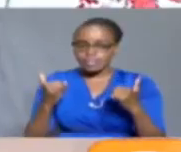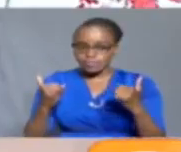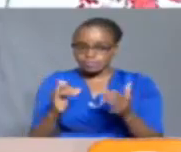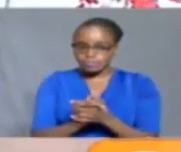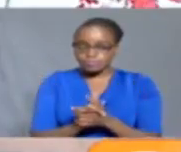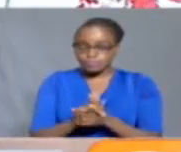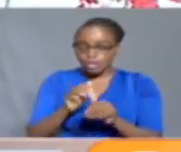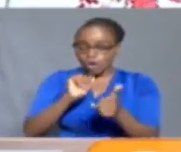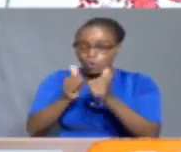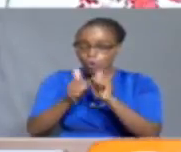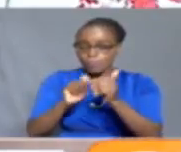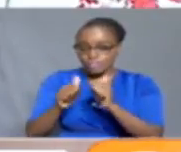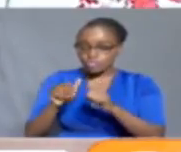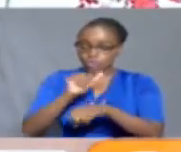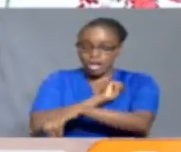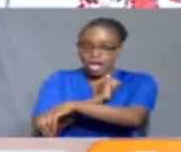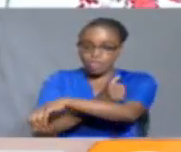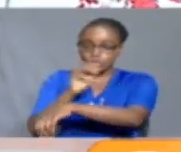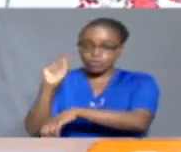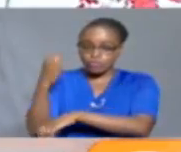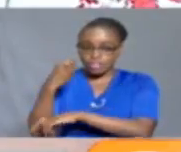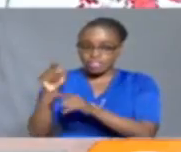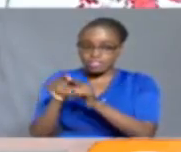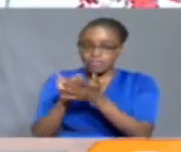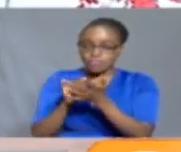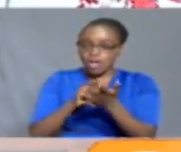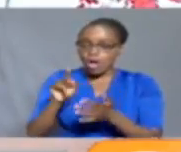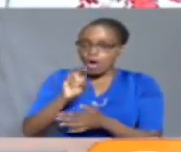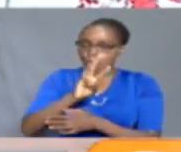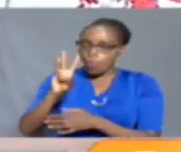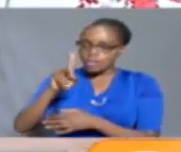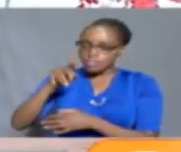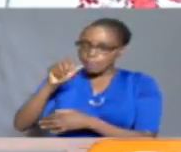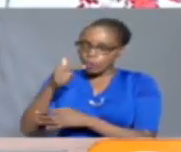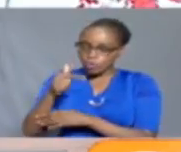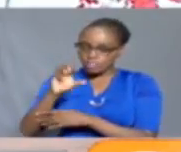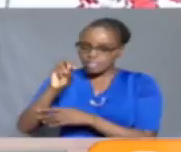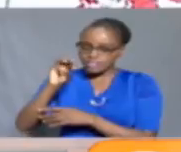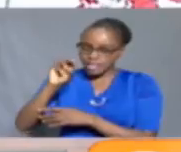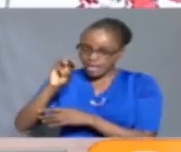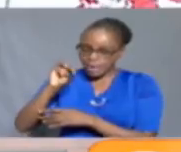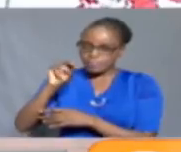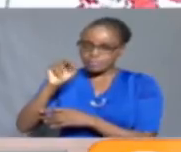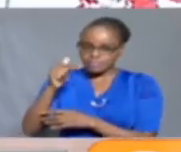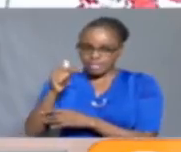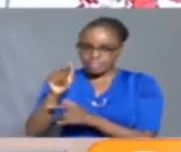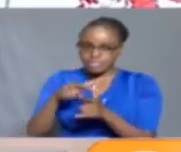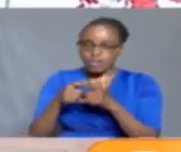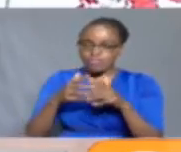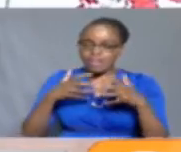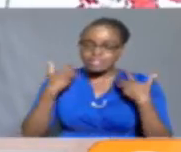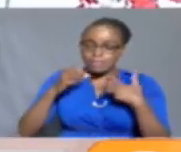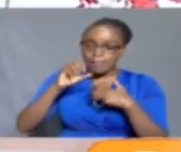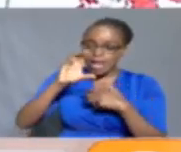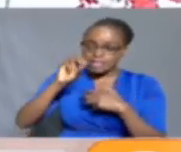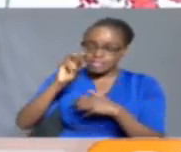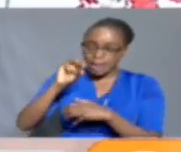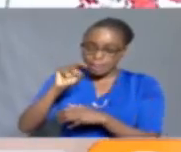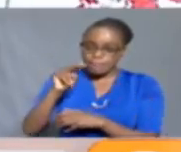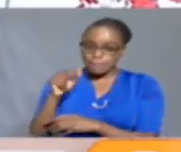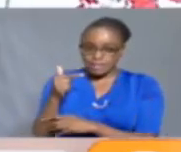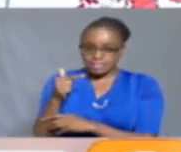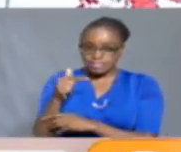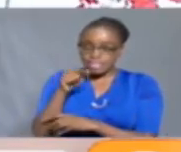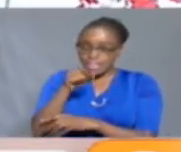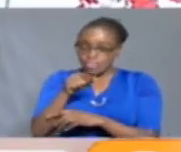The Competition Authority of Kenya has approved the acquisition of West Pokot-based Cemtech Limited by Simba Cement, owned by the Devki Group.